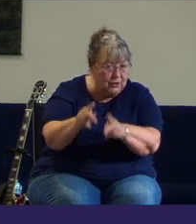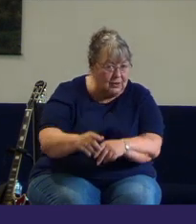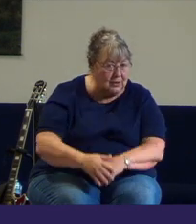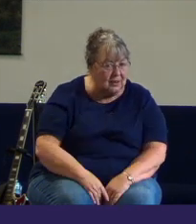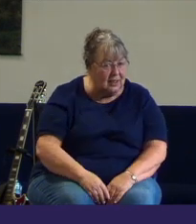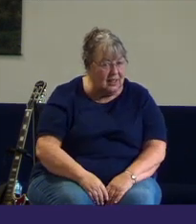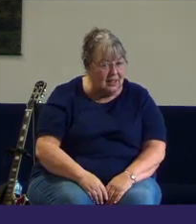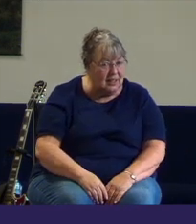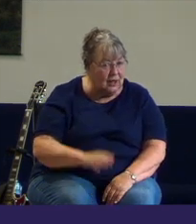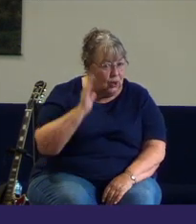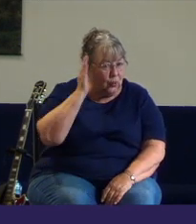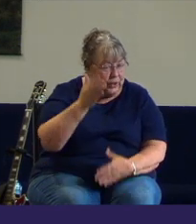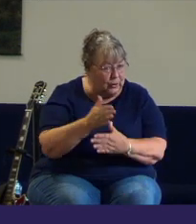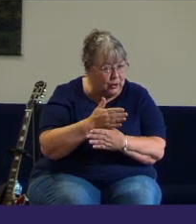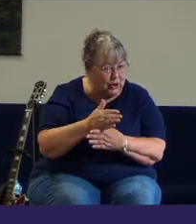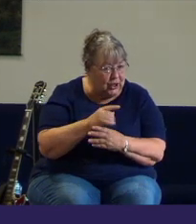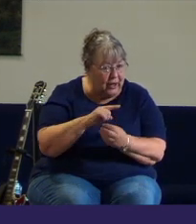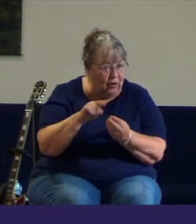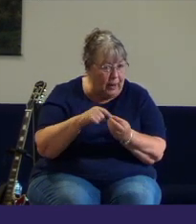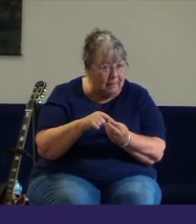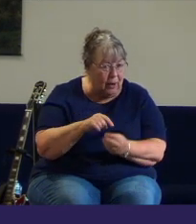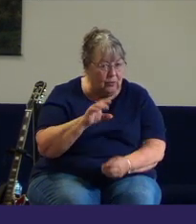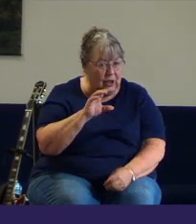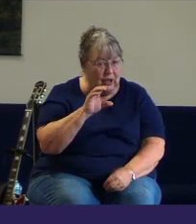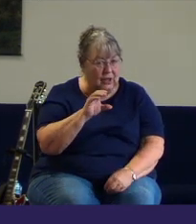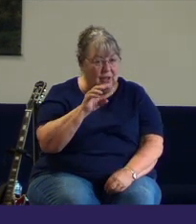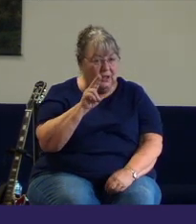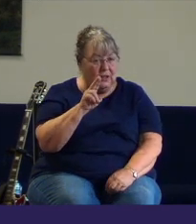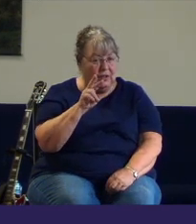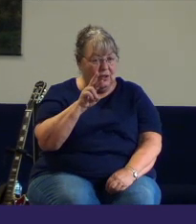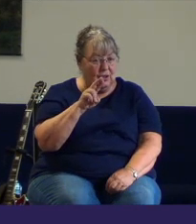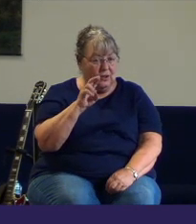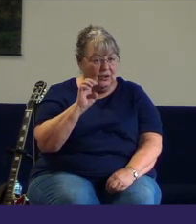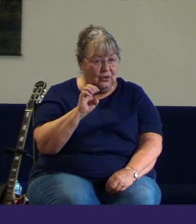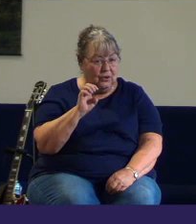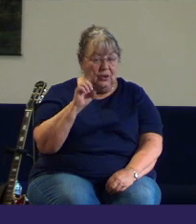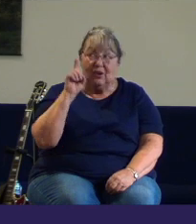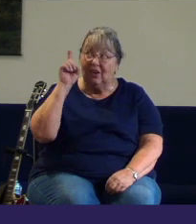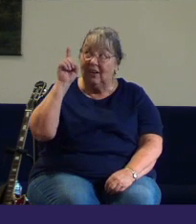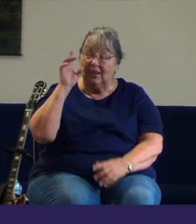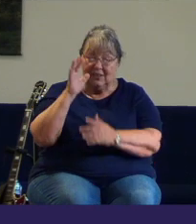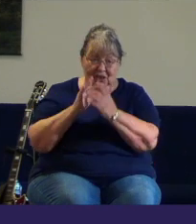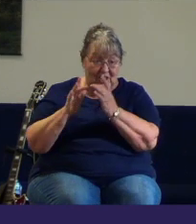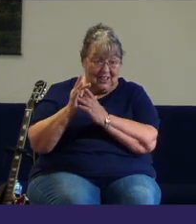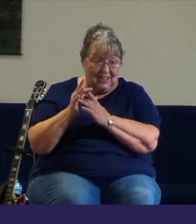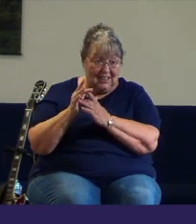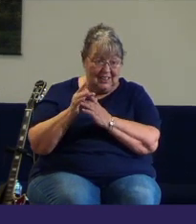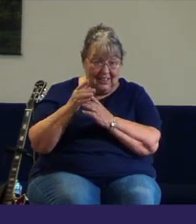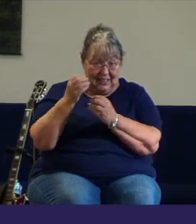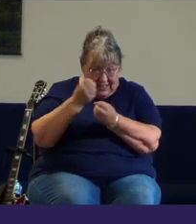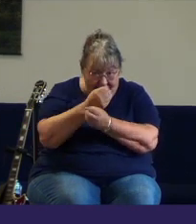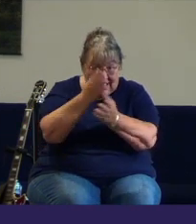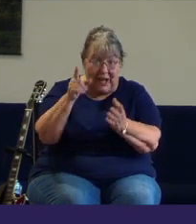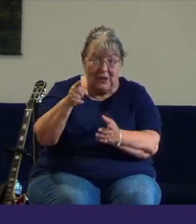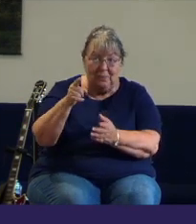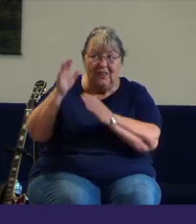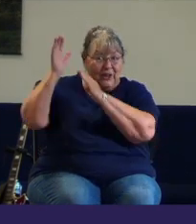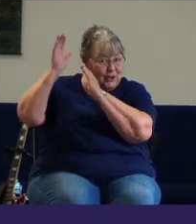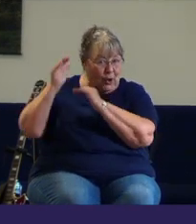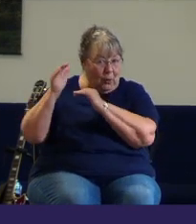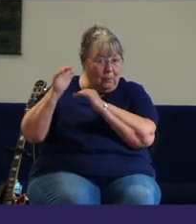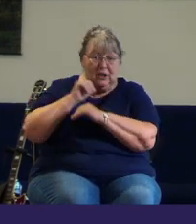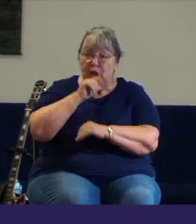Would you tell them about the cure? Would you tell them that there is hope? Would you tell them that they don't need to die of